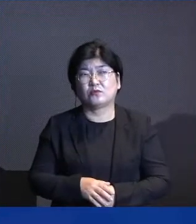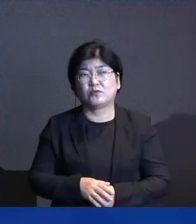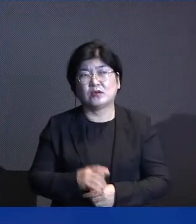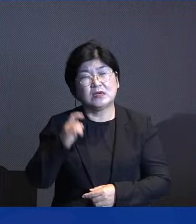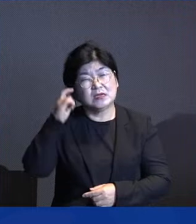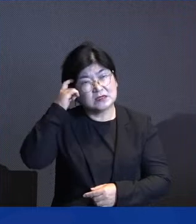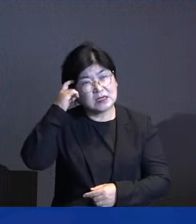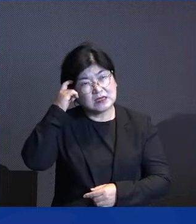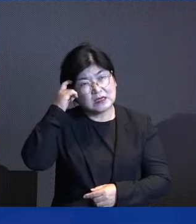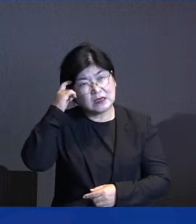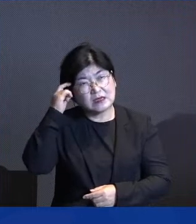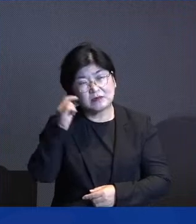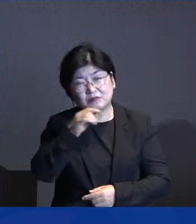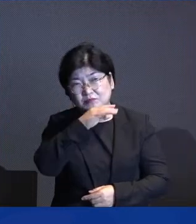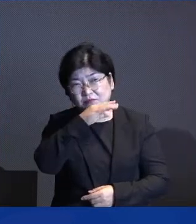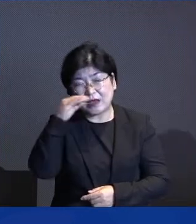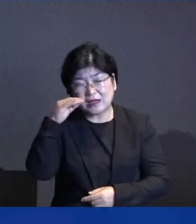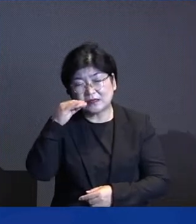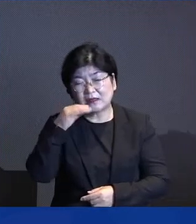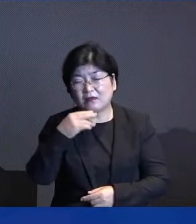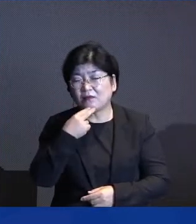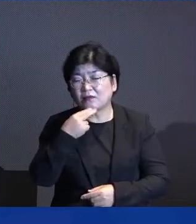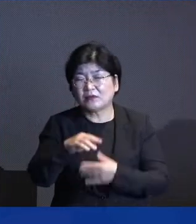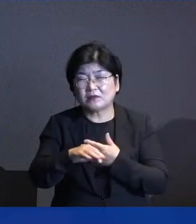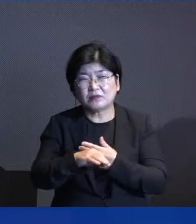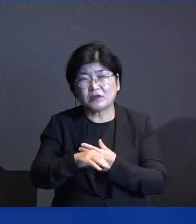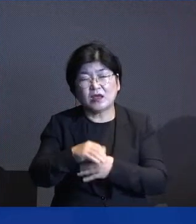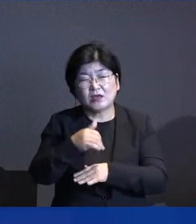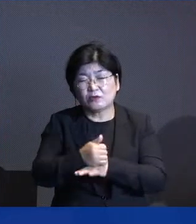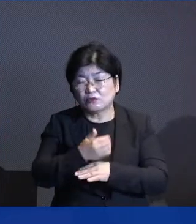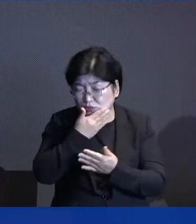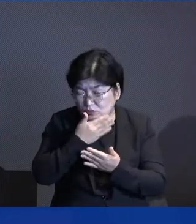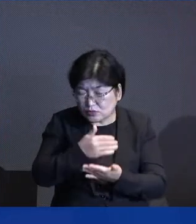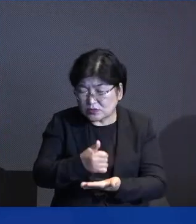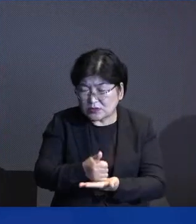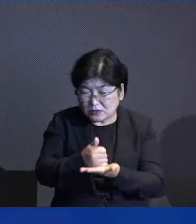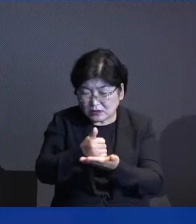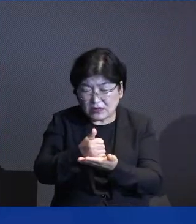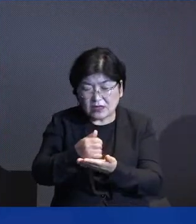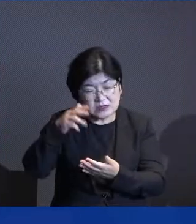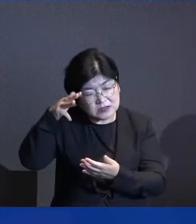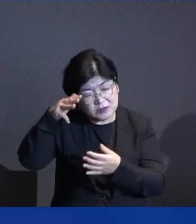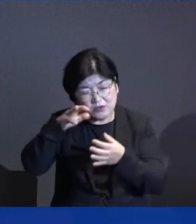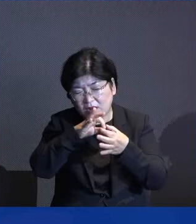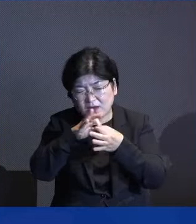needed to be institutionalized. As I come to the end of my presentation, I'd just like to